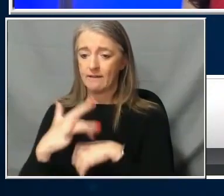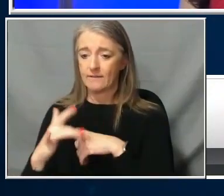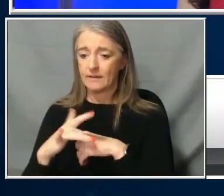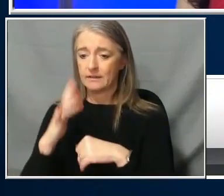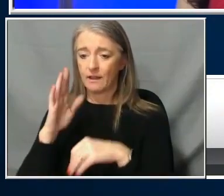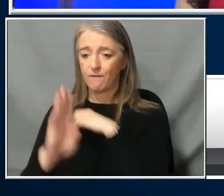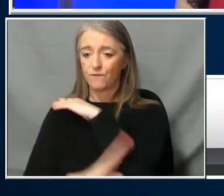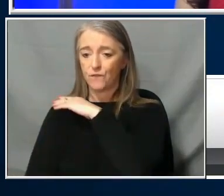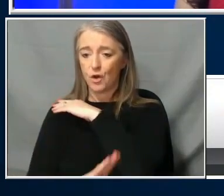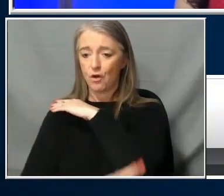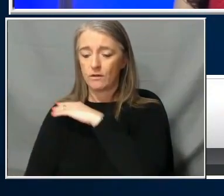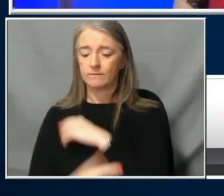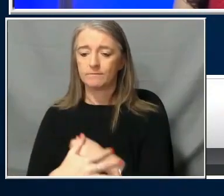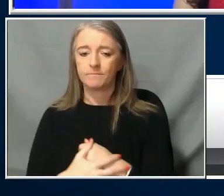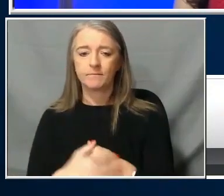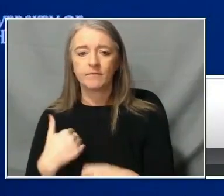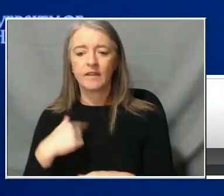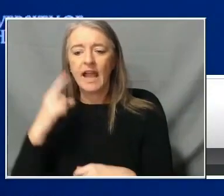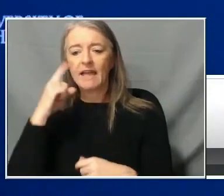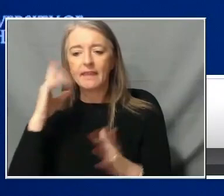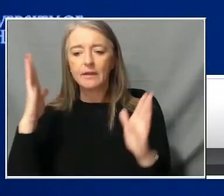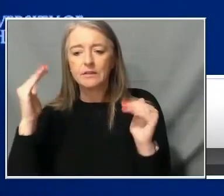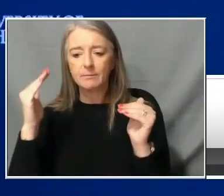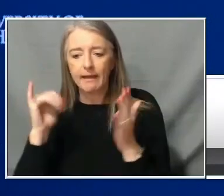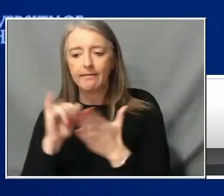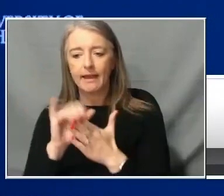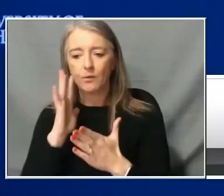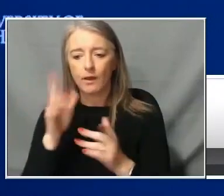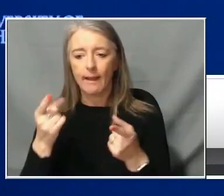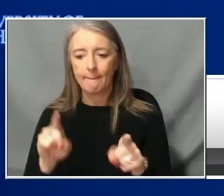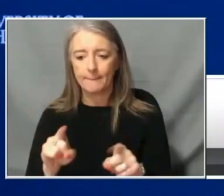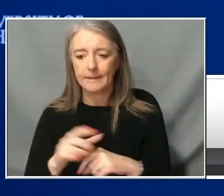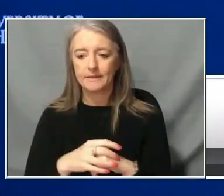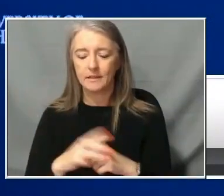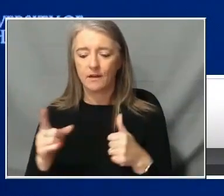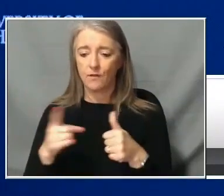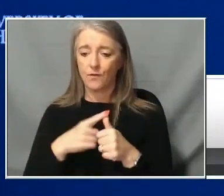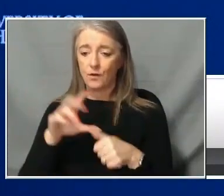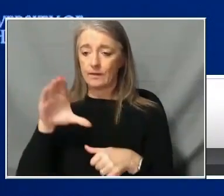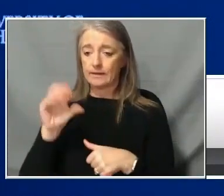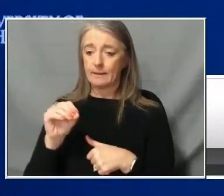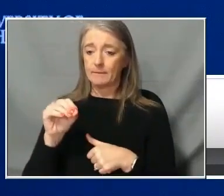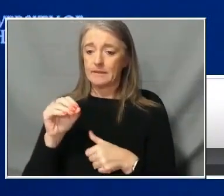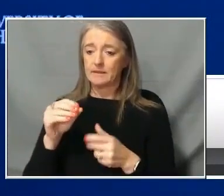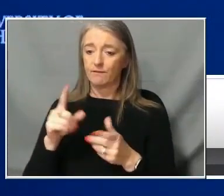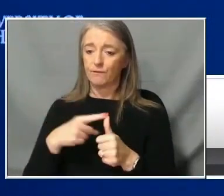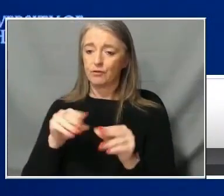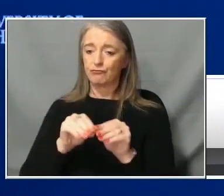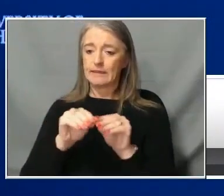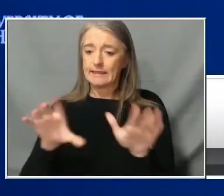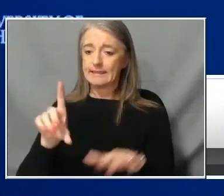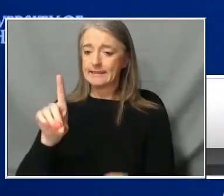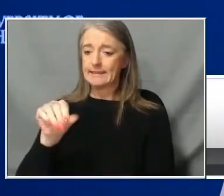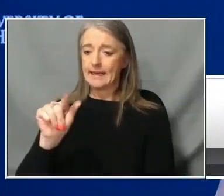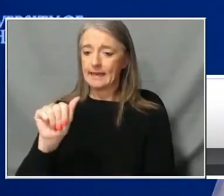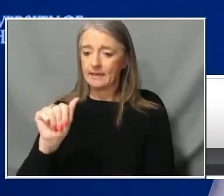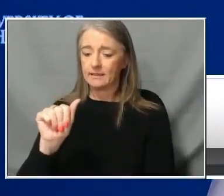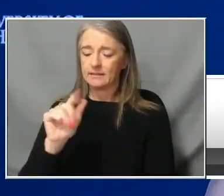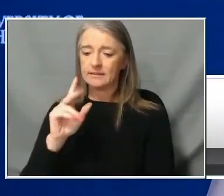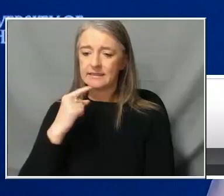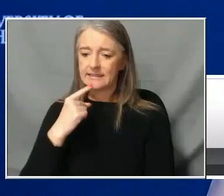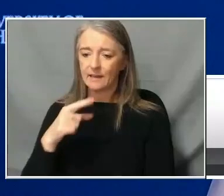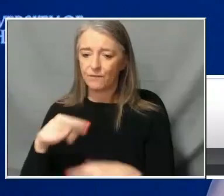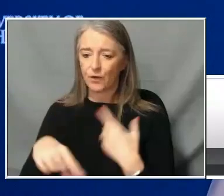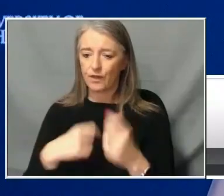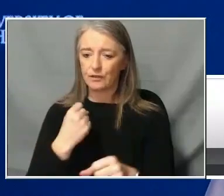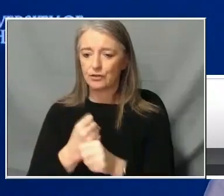fall? You know, I think we expect that, and when those companies first released some of their data, they definitely said it wouldn't be for this year. So we